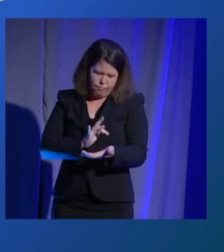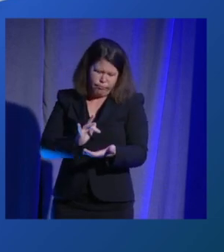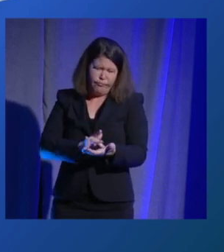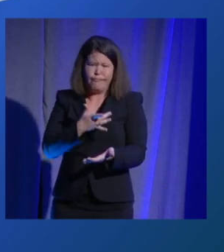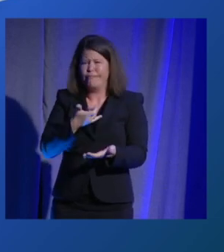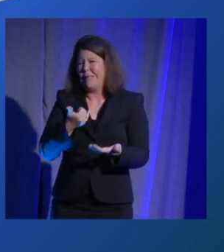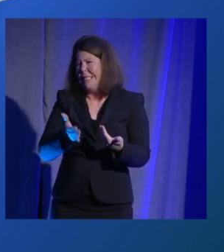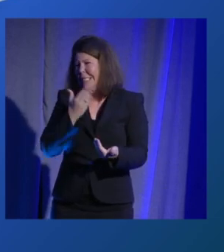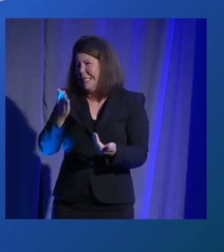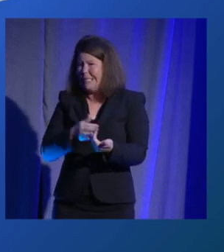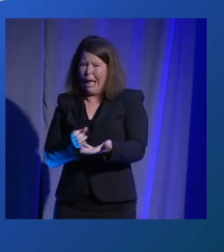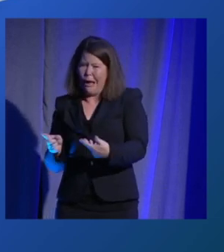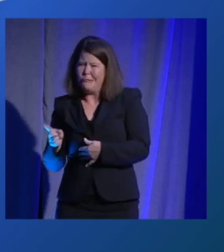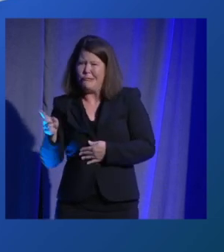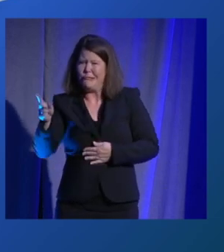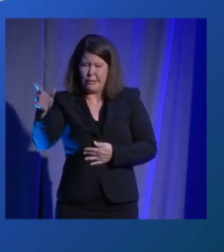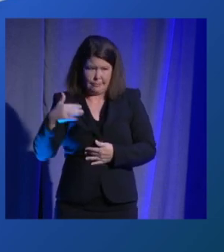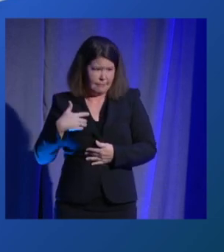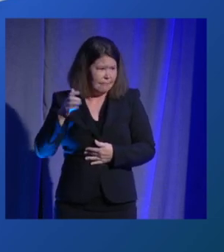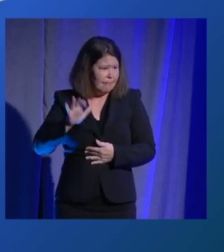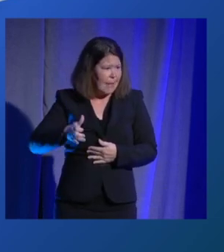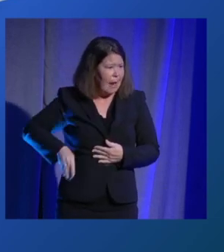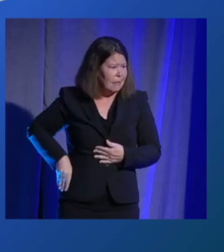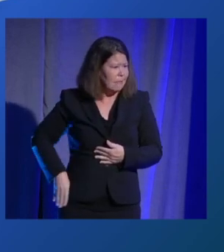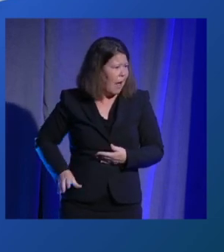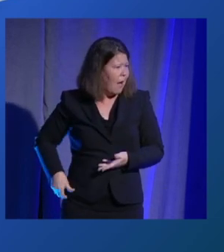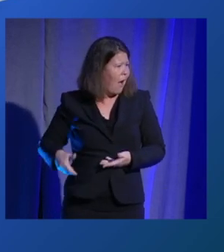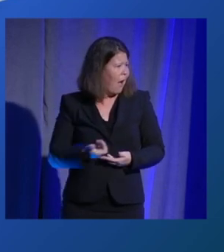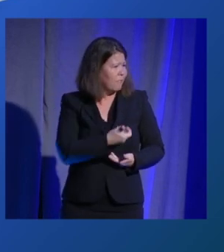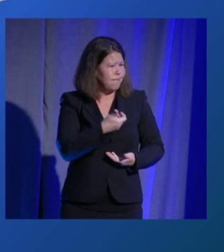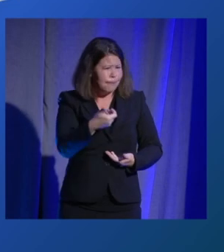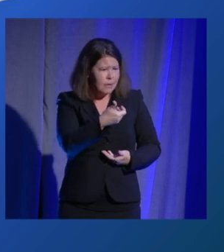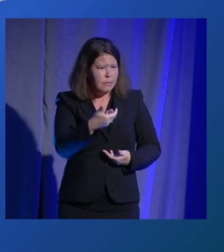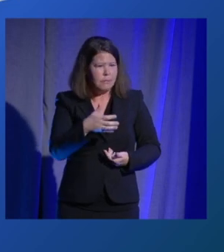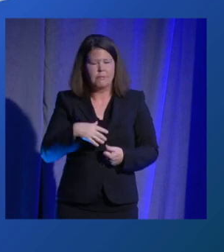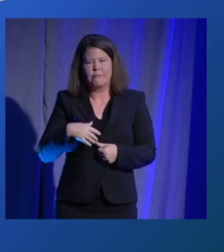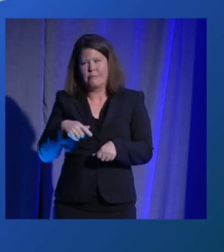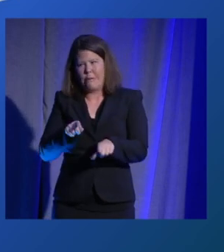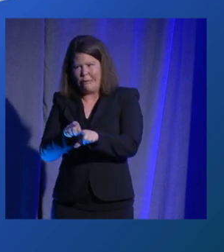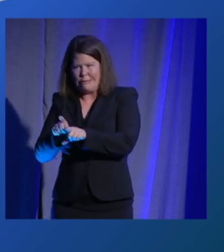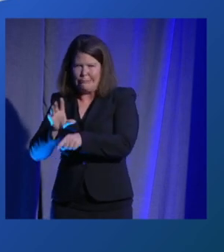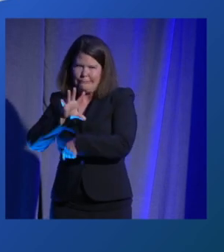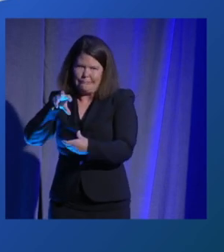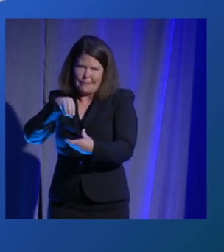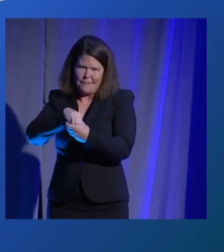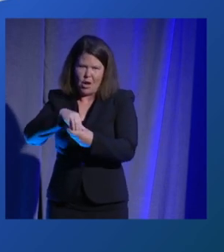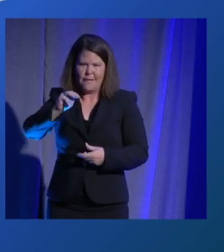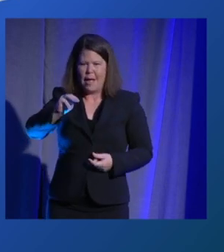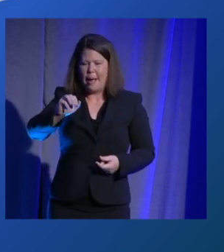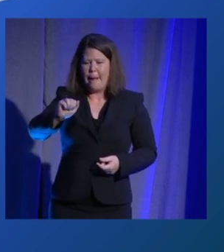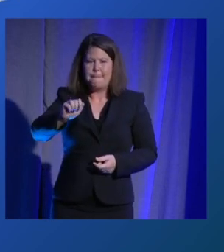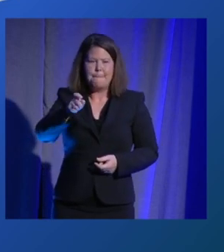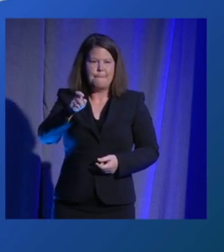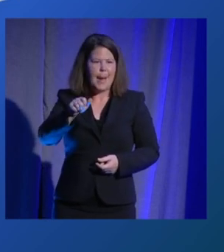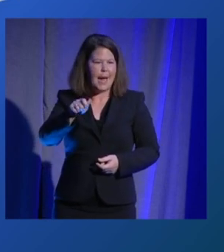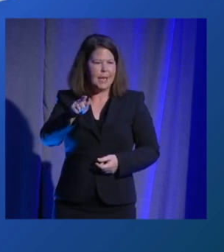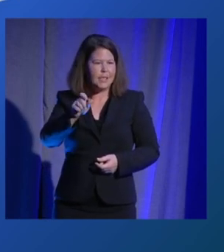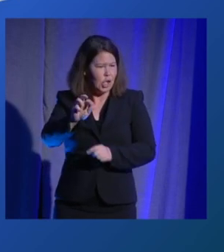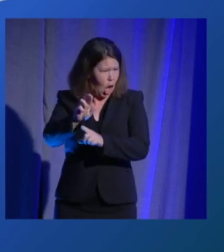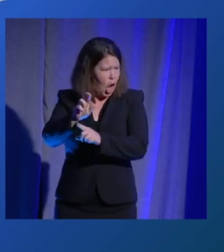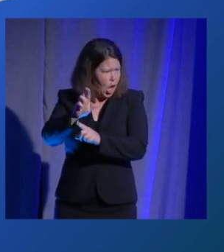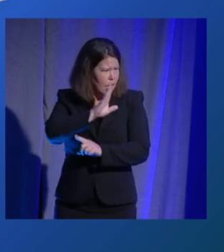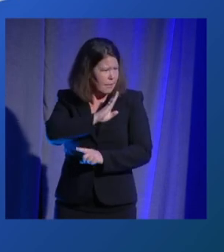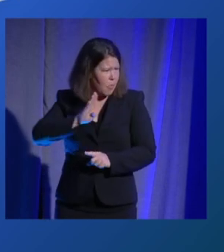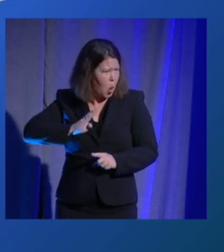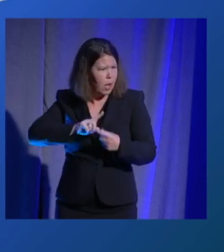cell phones the things that we're not mentioned is I'm on the board of maxar which provides a lot of the imagery but I'm also on the board of